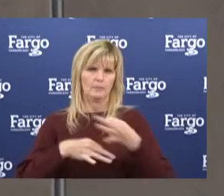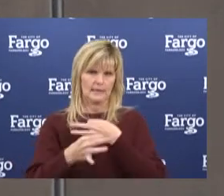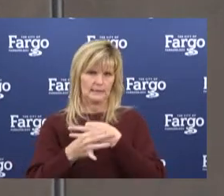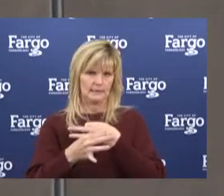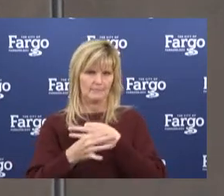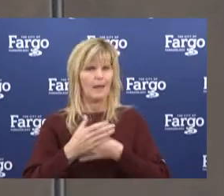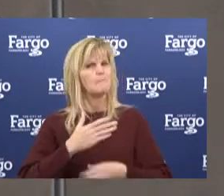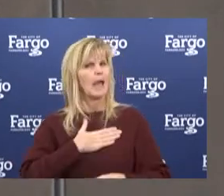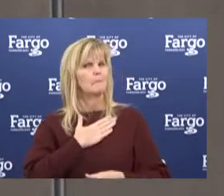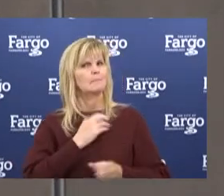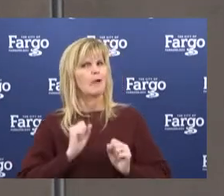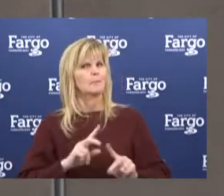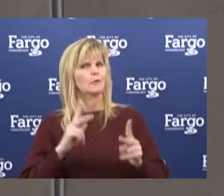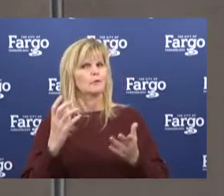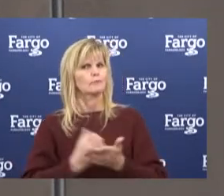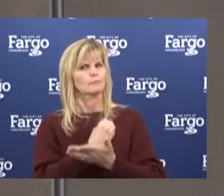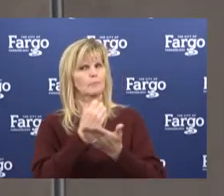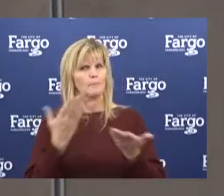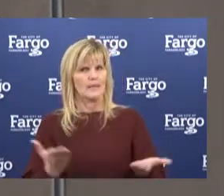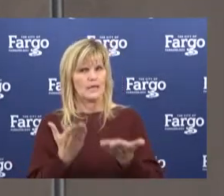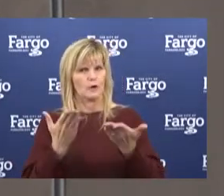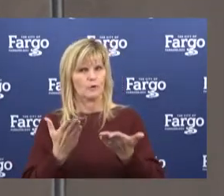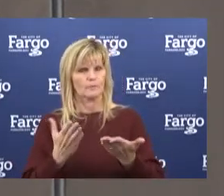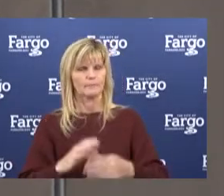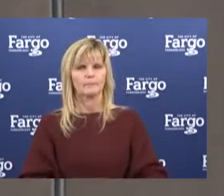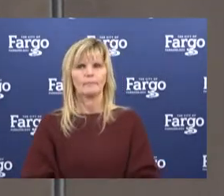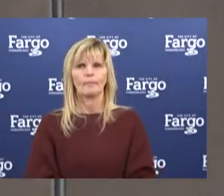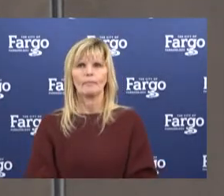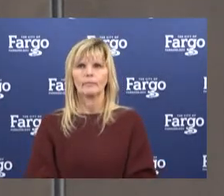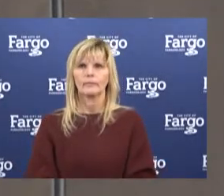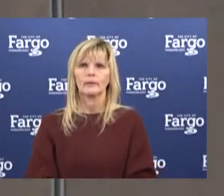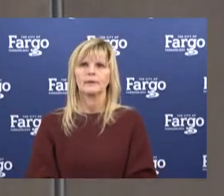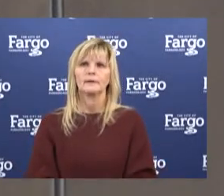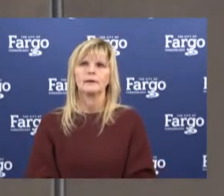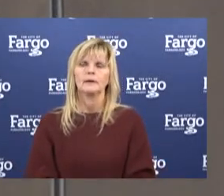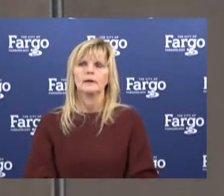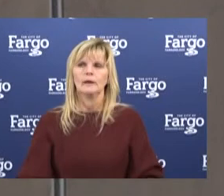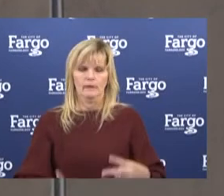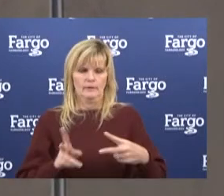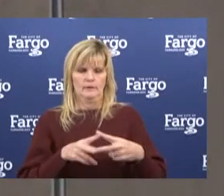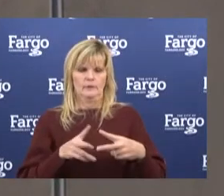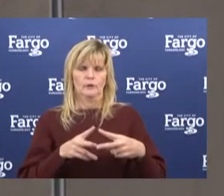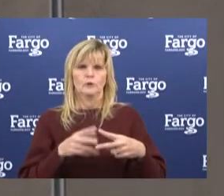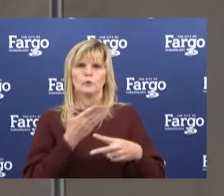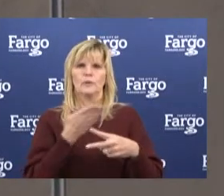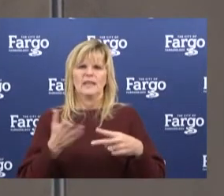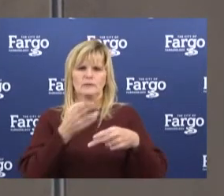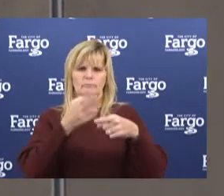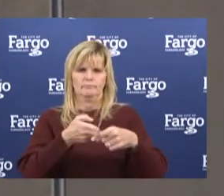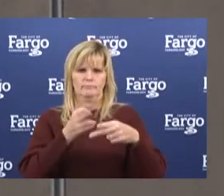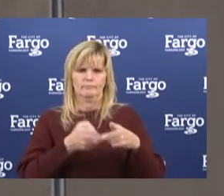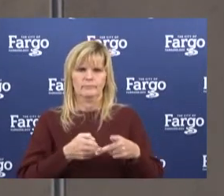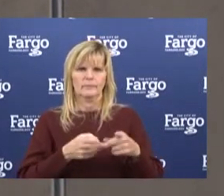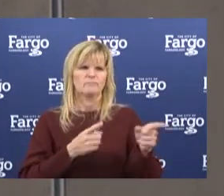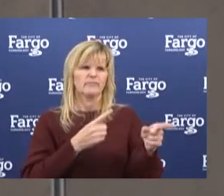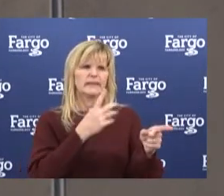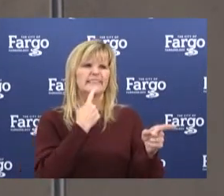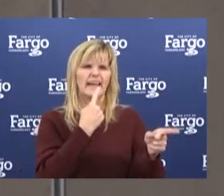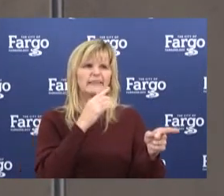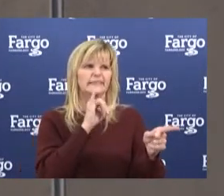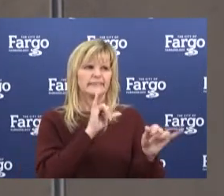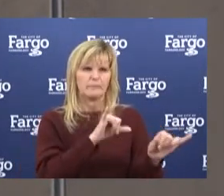the opportunity to come in and be part of this. I just have two quick things to say. I don't want to really echo what anybody else has